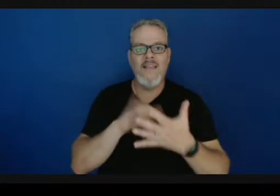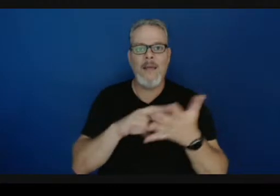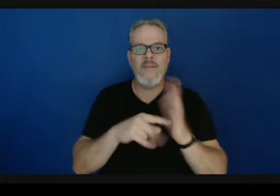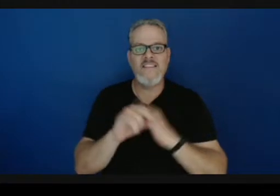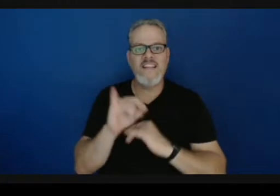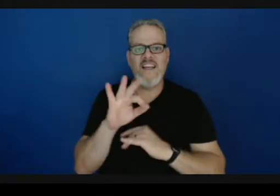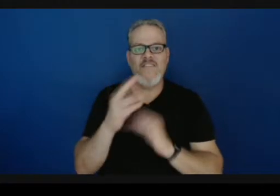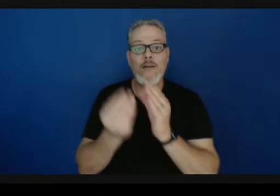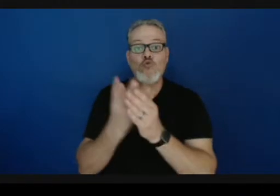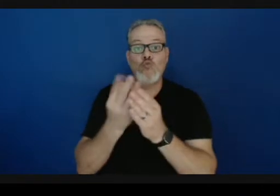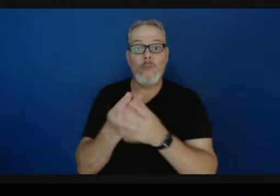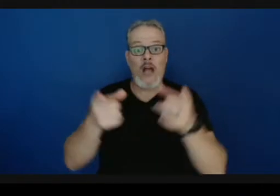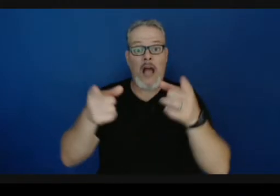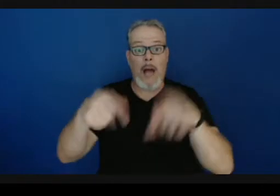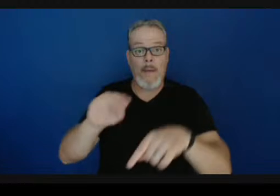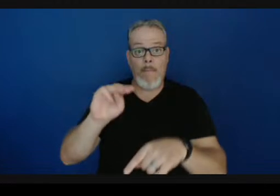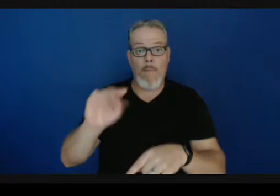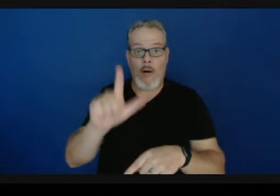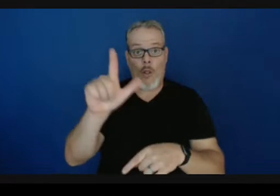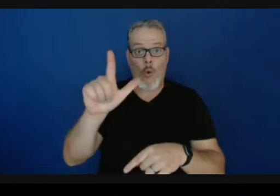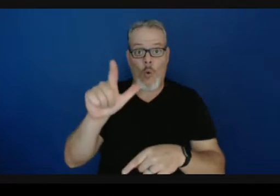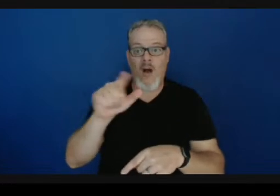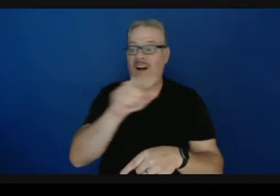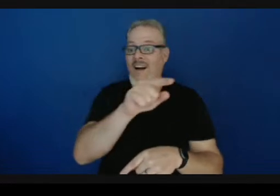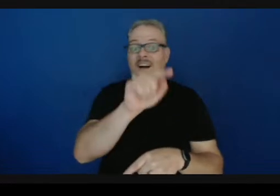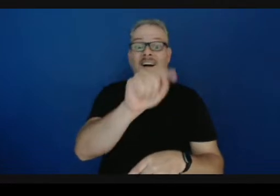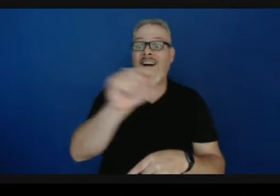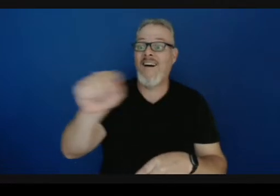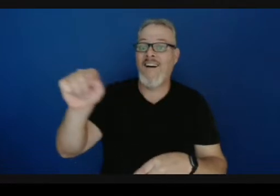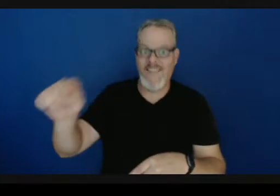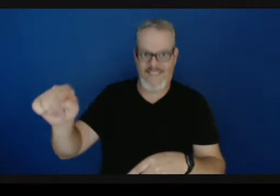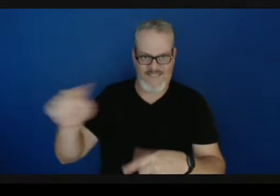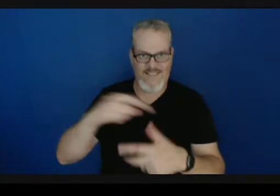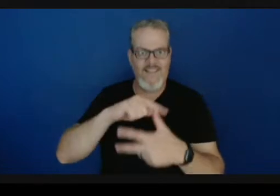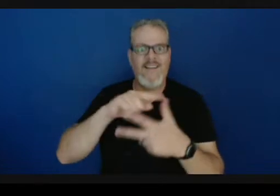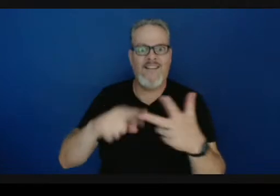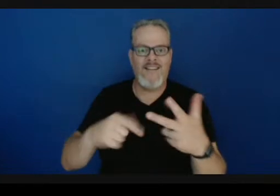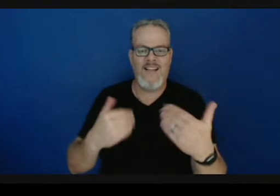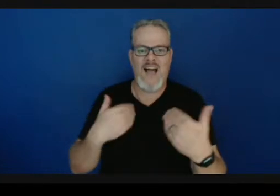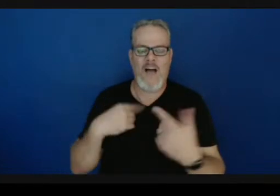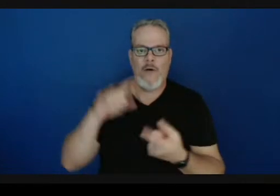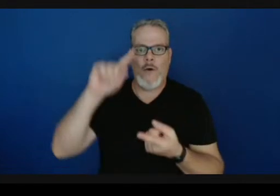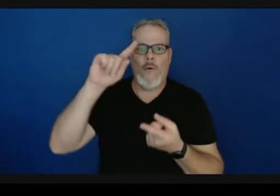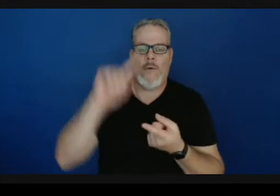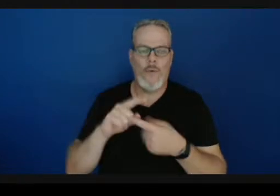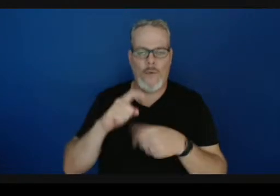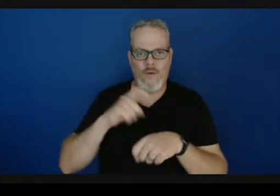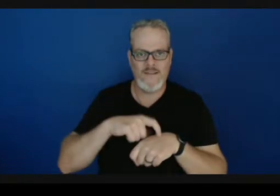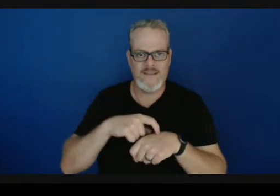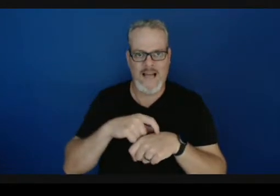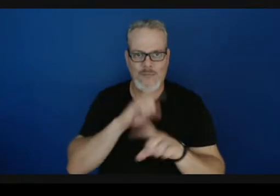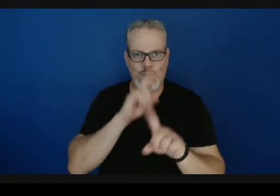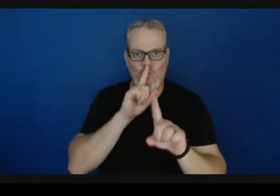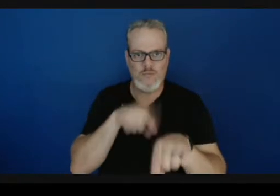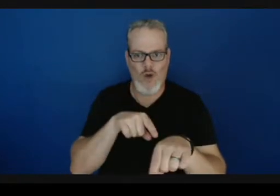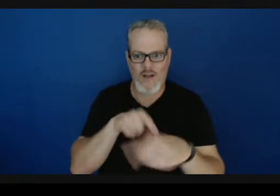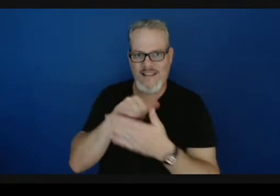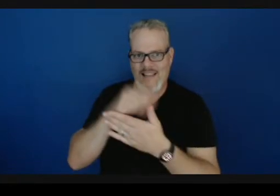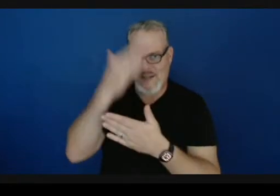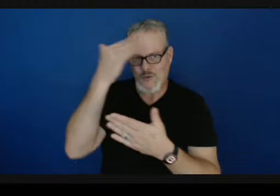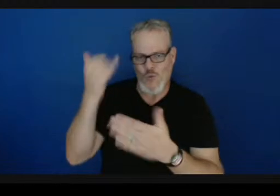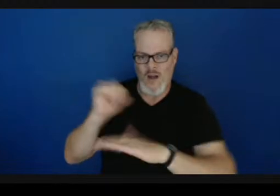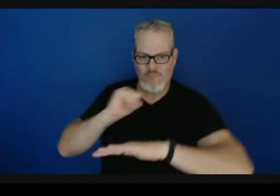Mauna Loa, you would have the least time to evacuate and respond. So that's why right here is where they focus this outreach